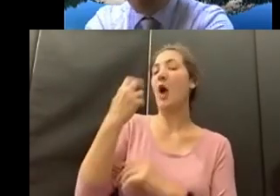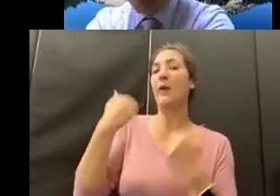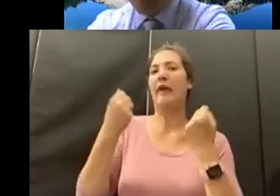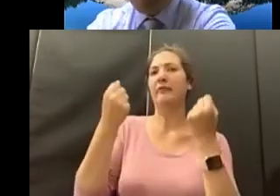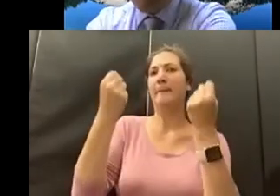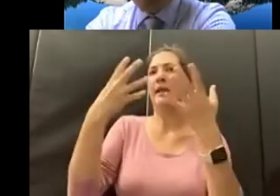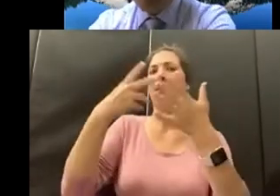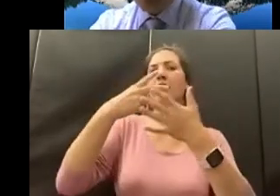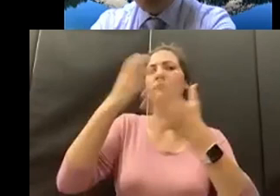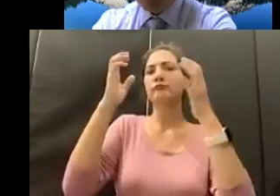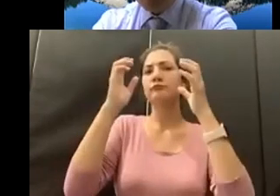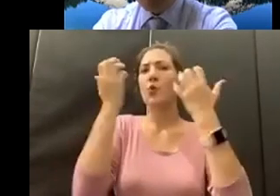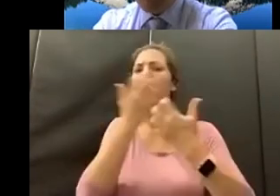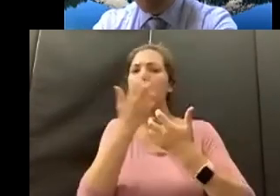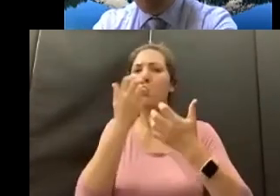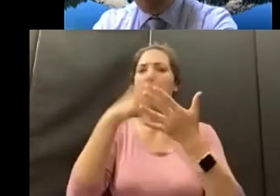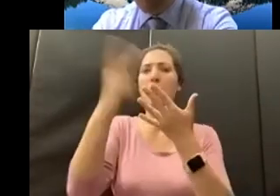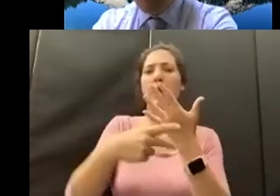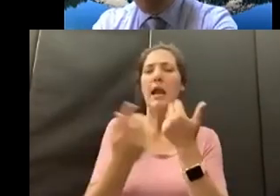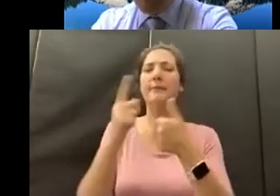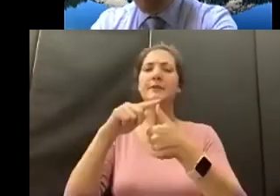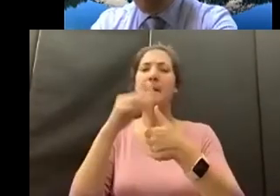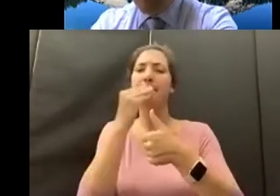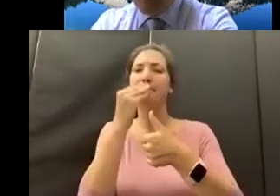Community Action Agency, even,